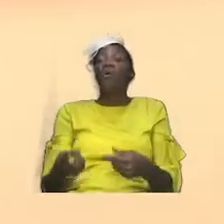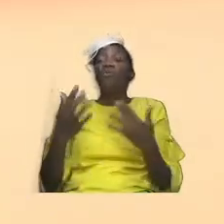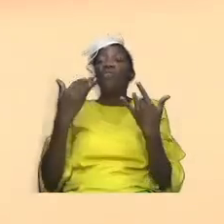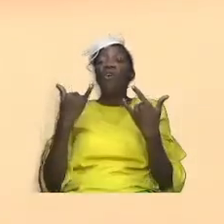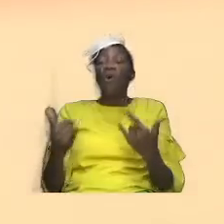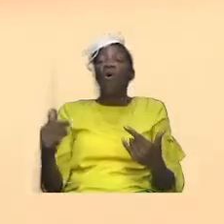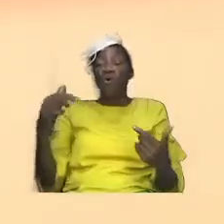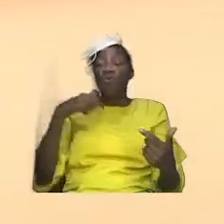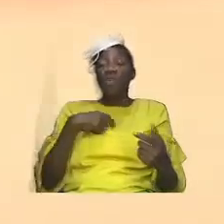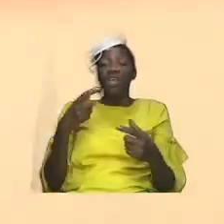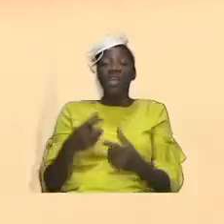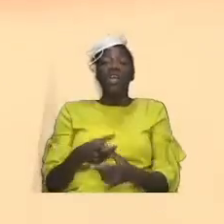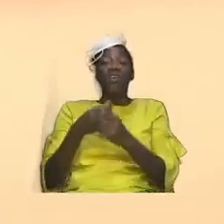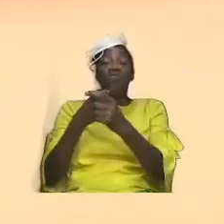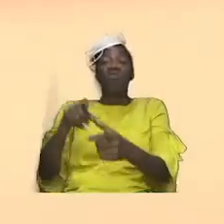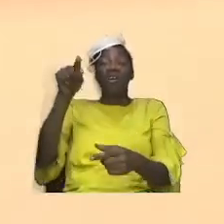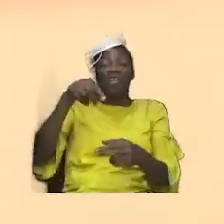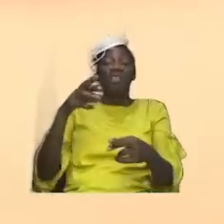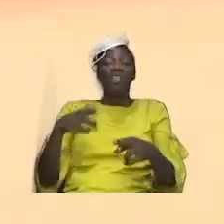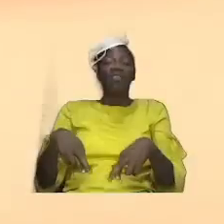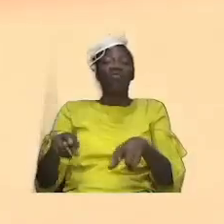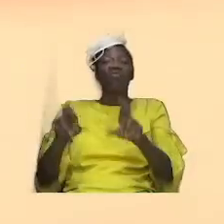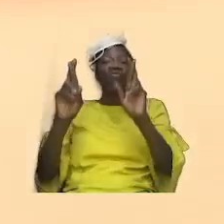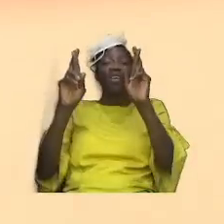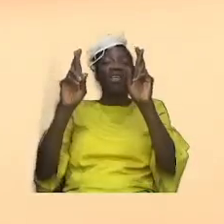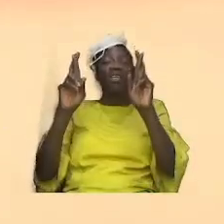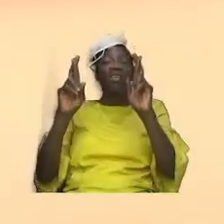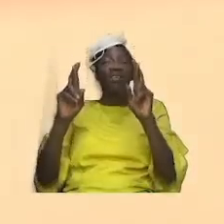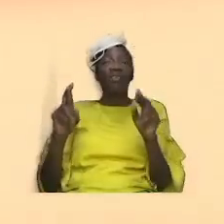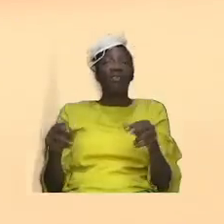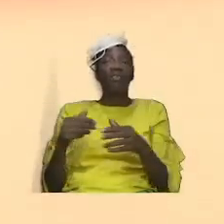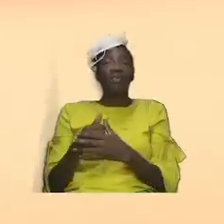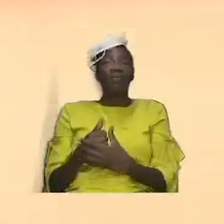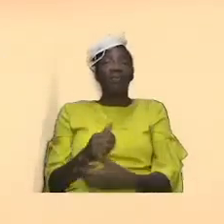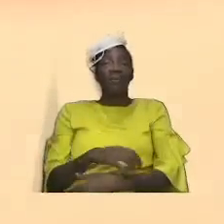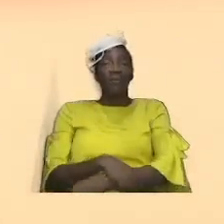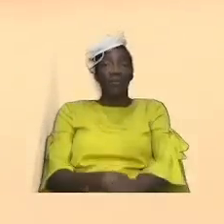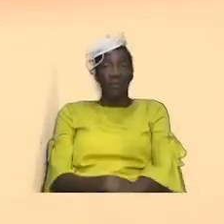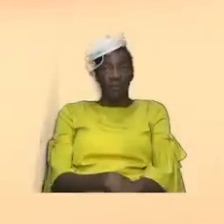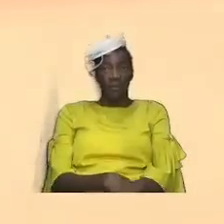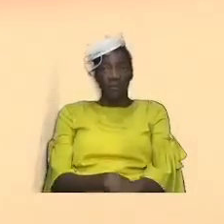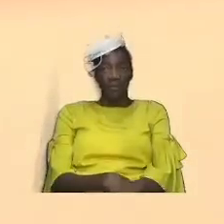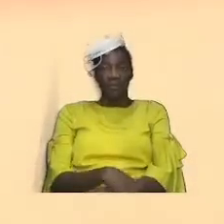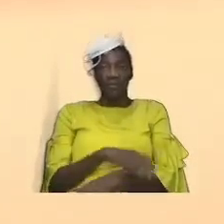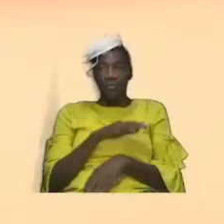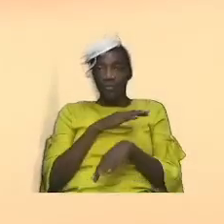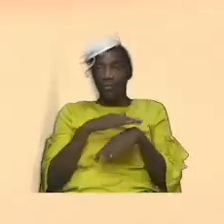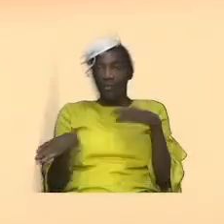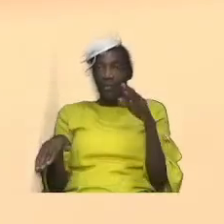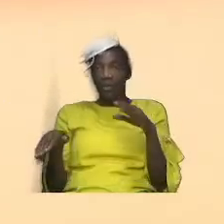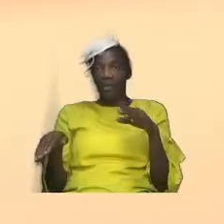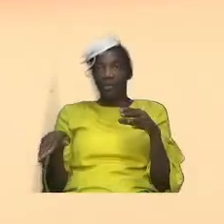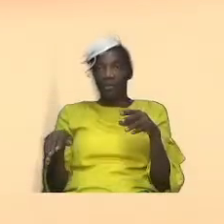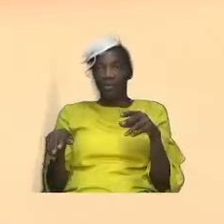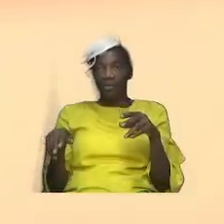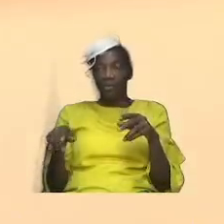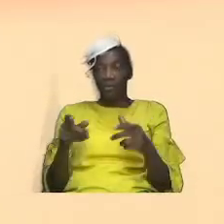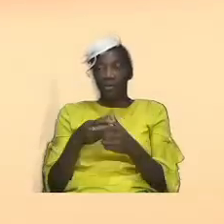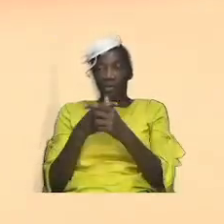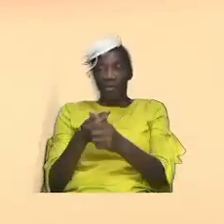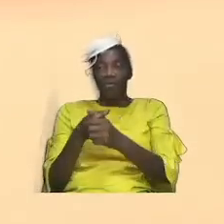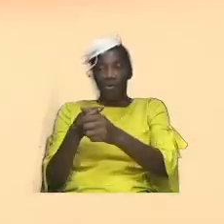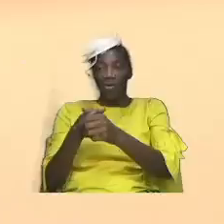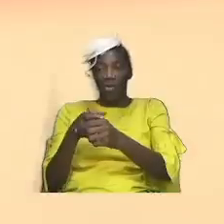this race. Be careful, saints of Almighty God, that we don't strive. And then when we